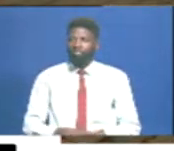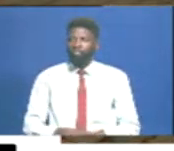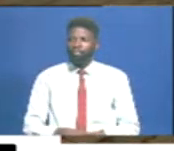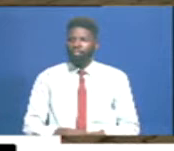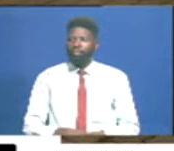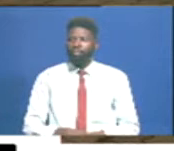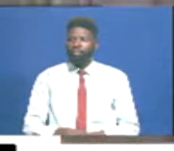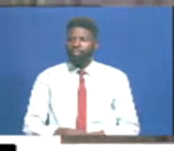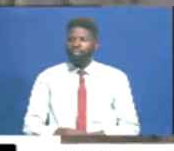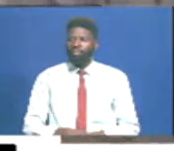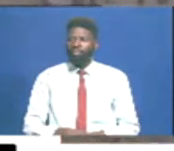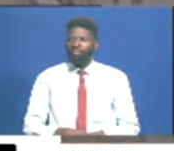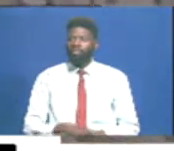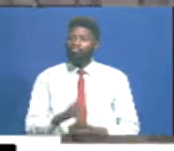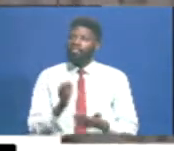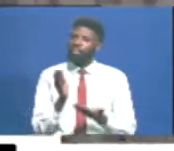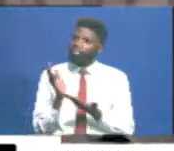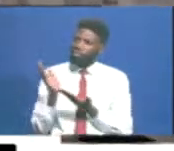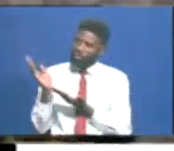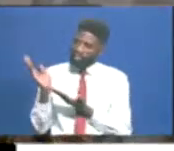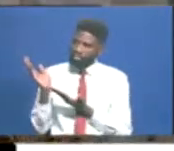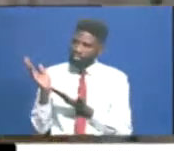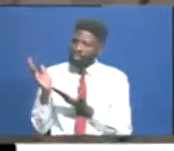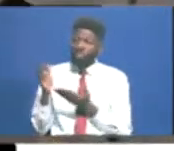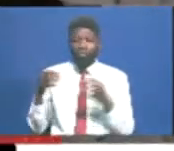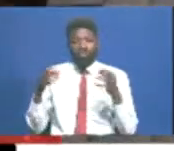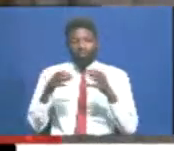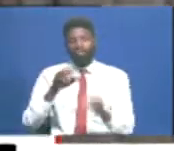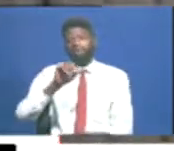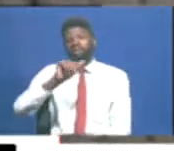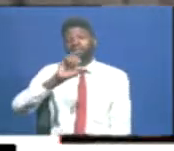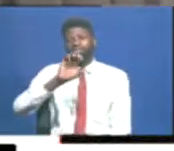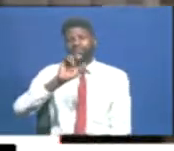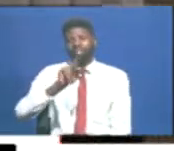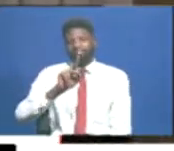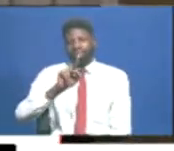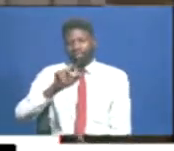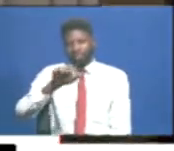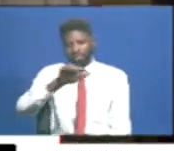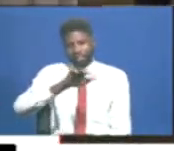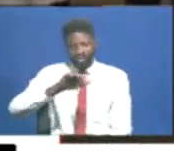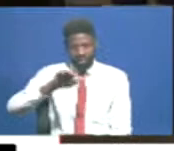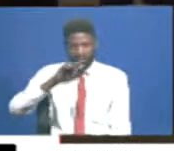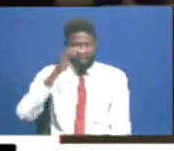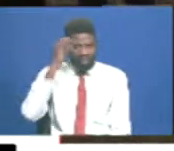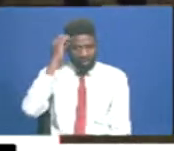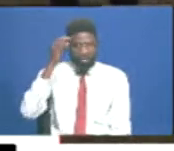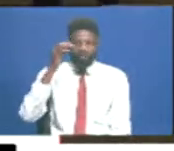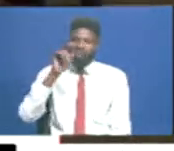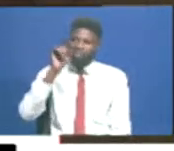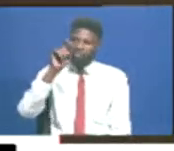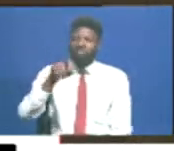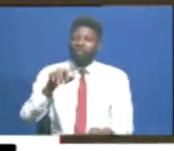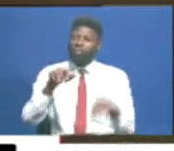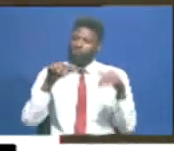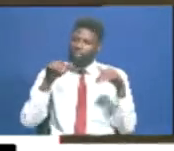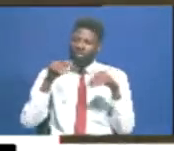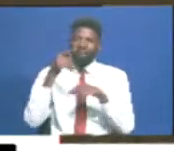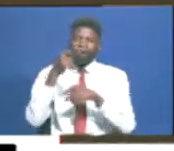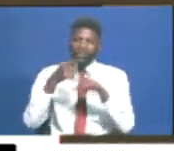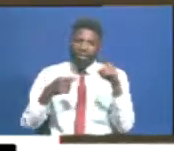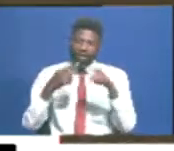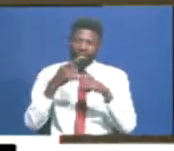And in this case, worshippers at ACK St. James Cathedral Kiambu will have to wait for the next 2 years